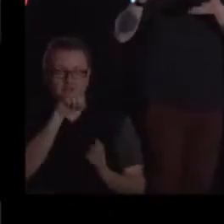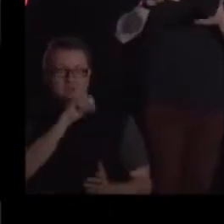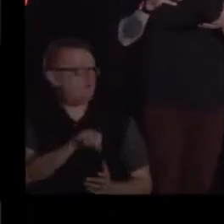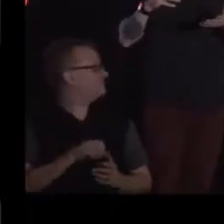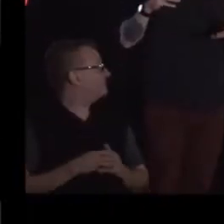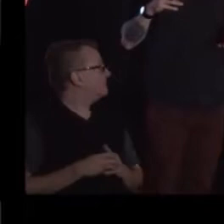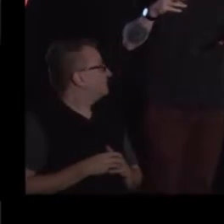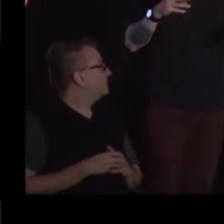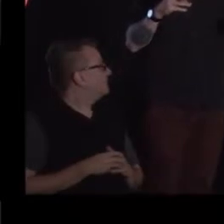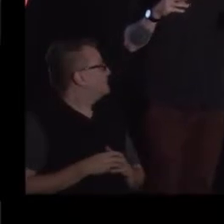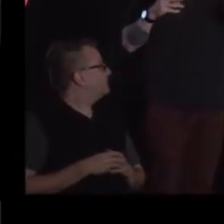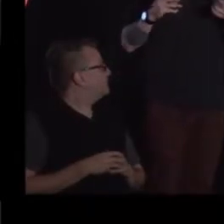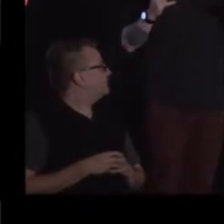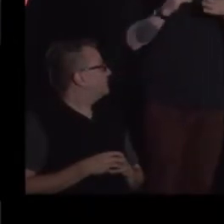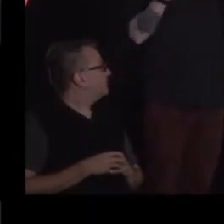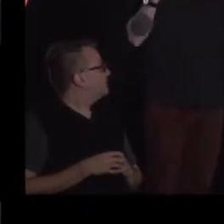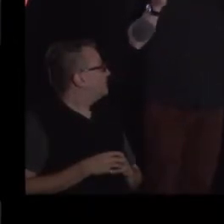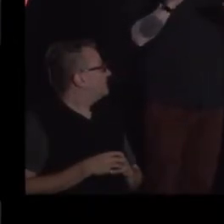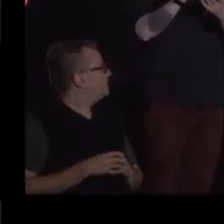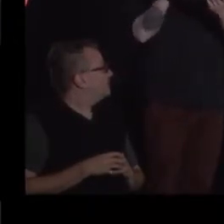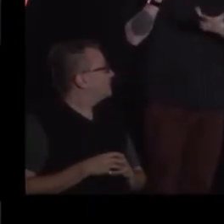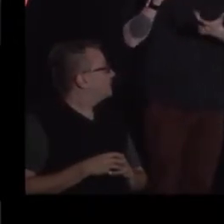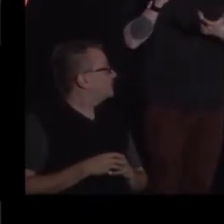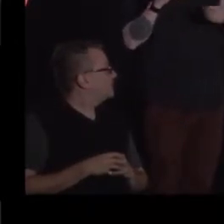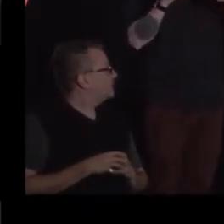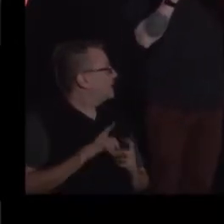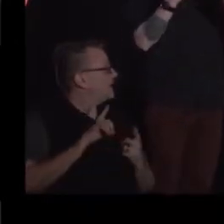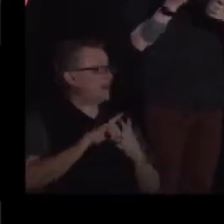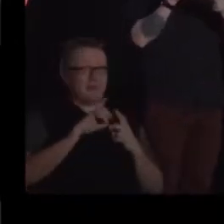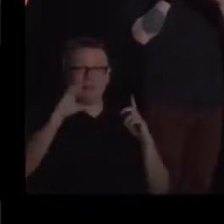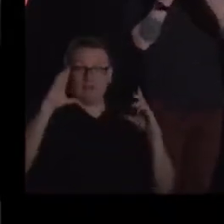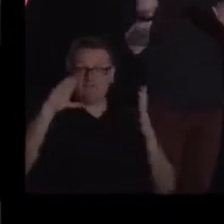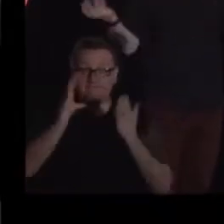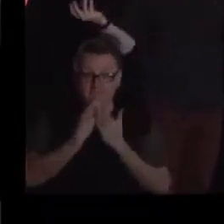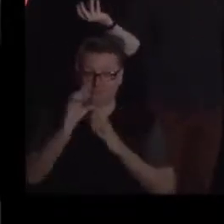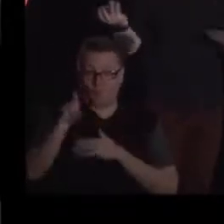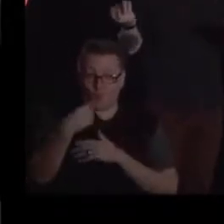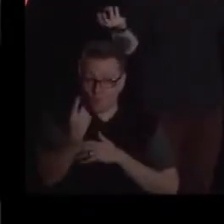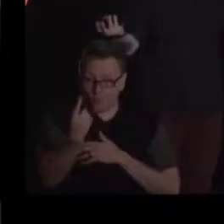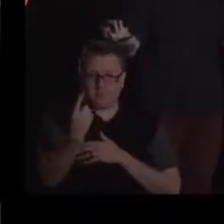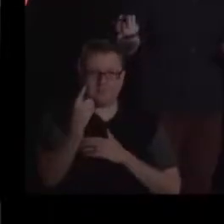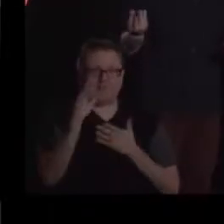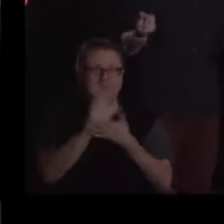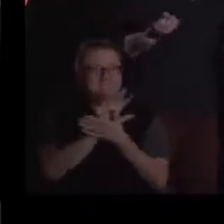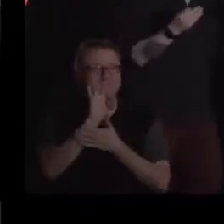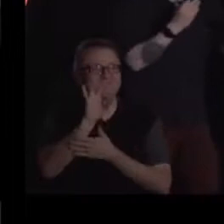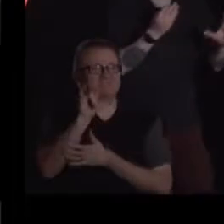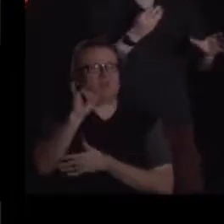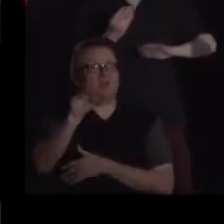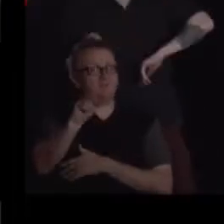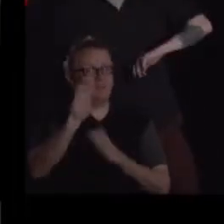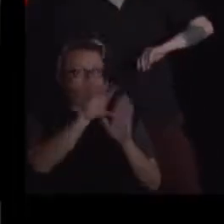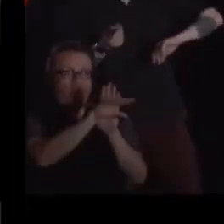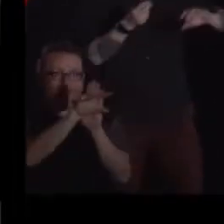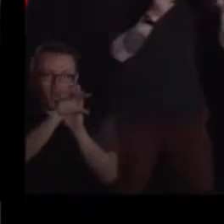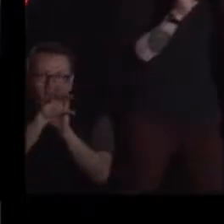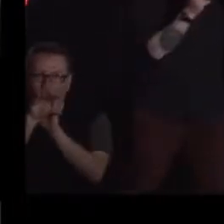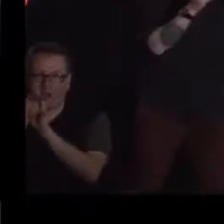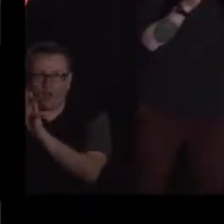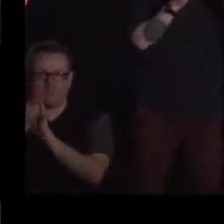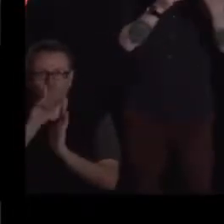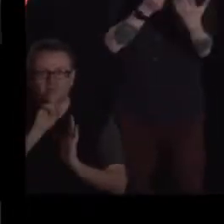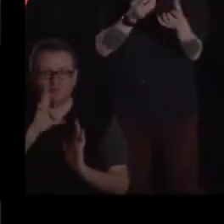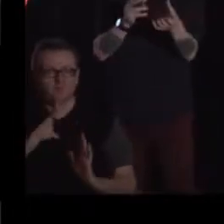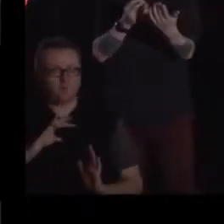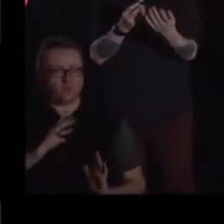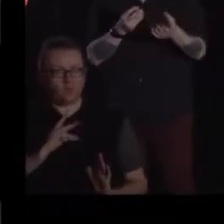it because when DSLRs came out, that would not only let you take beautiful pictures, they would also let you film beautiful things, and it looked really cinematic